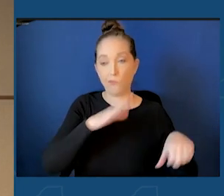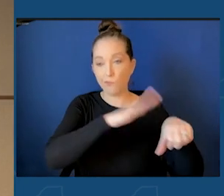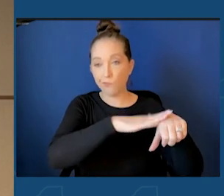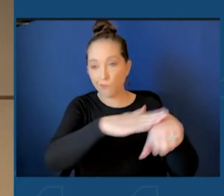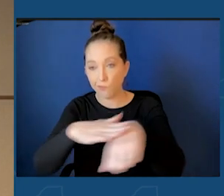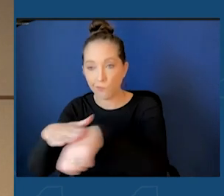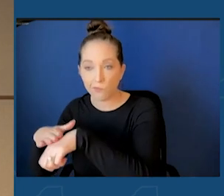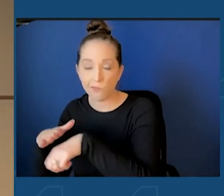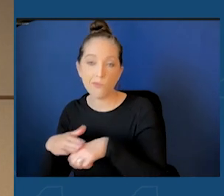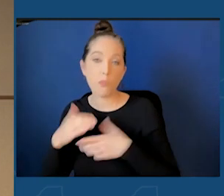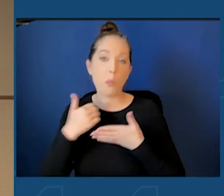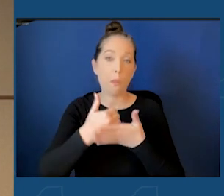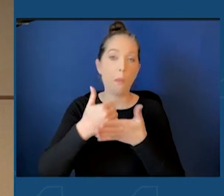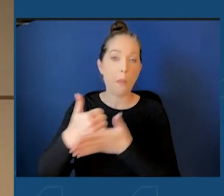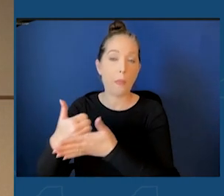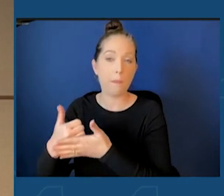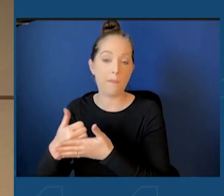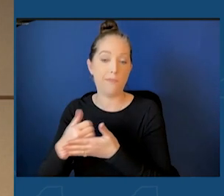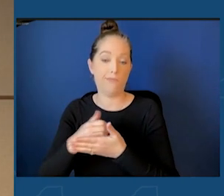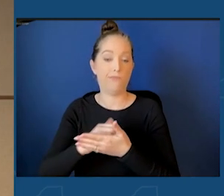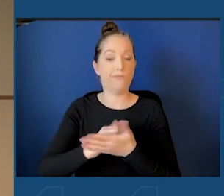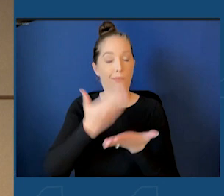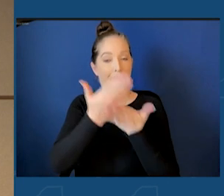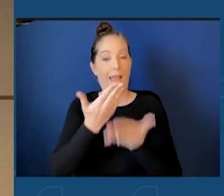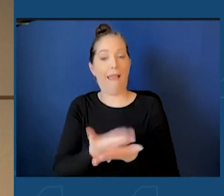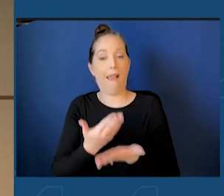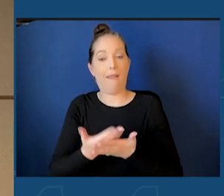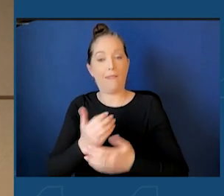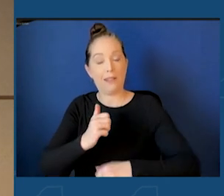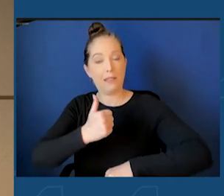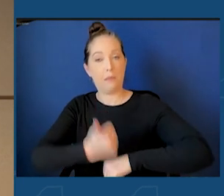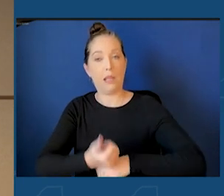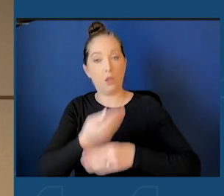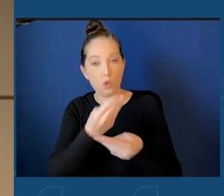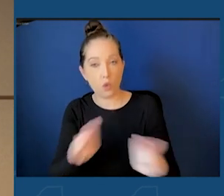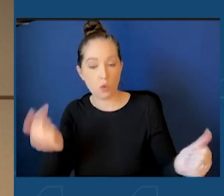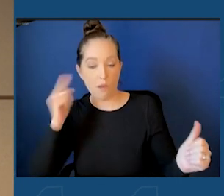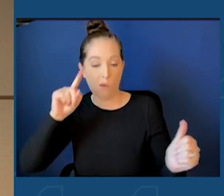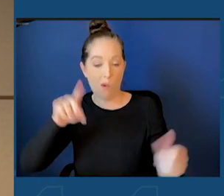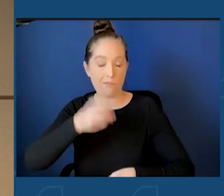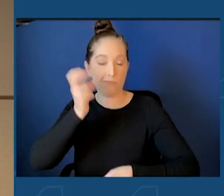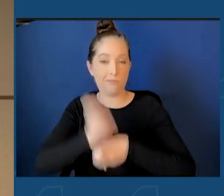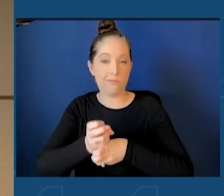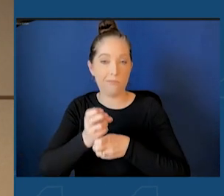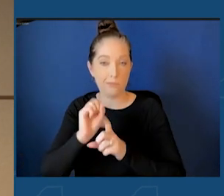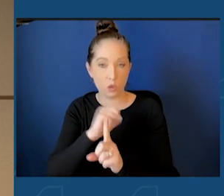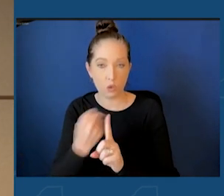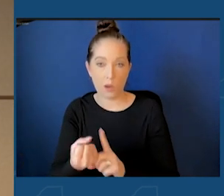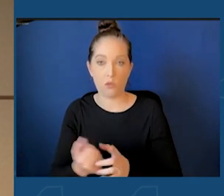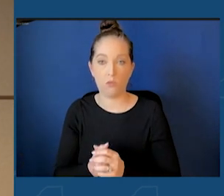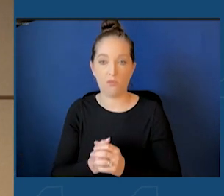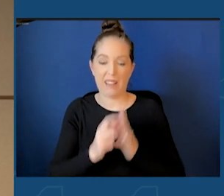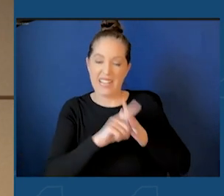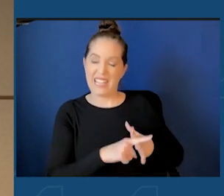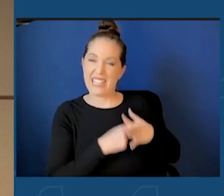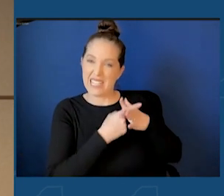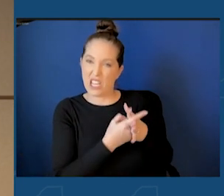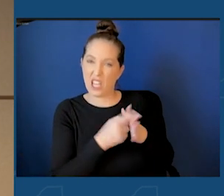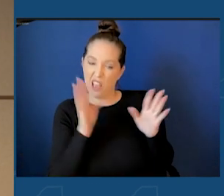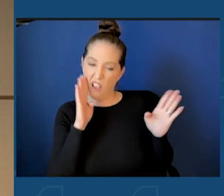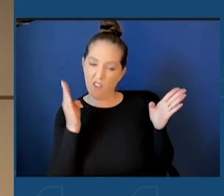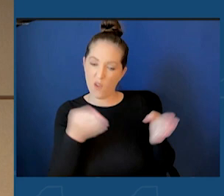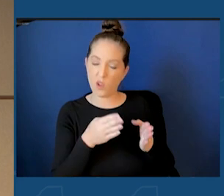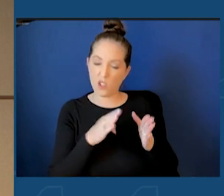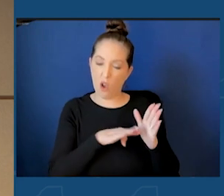evidence-based solutions in these difficult situations. Initially, I focused on trends I was seeing in